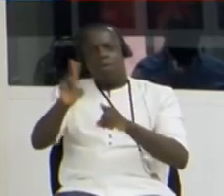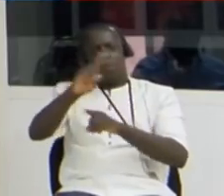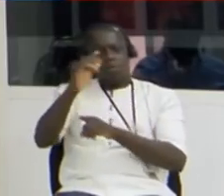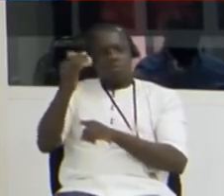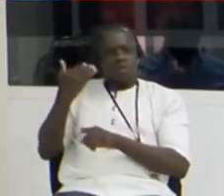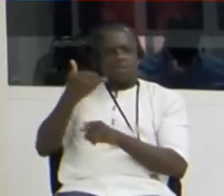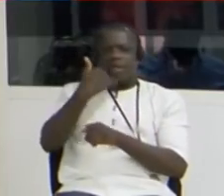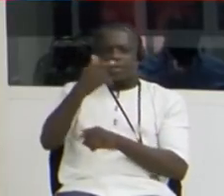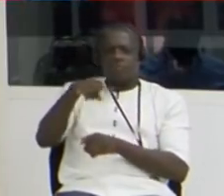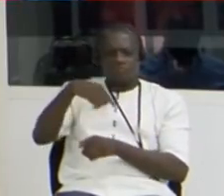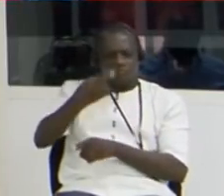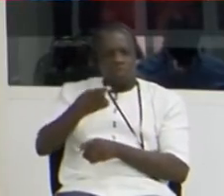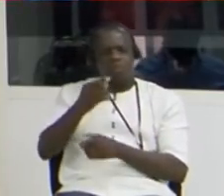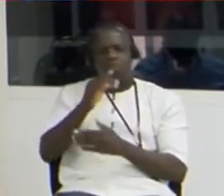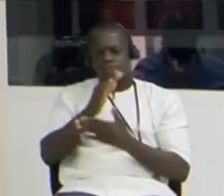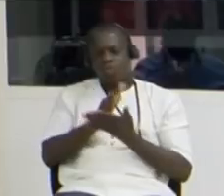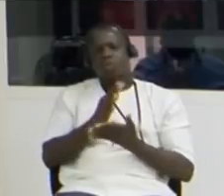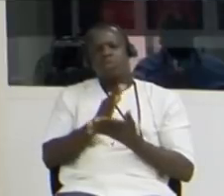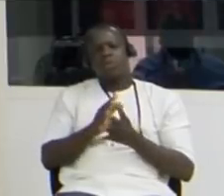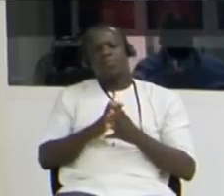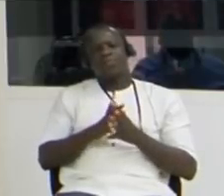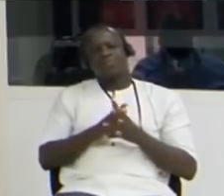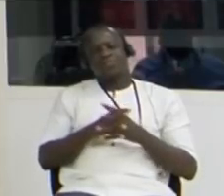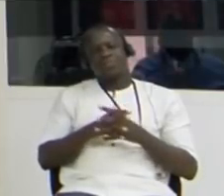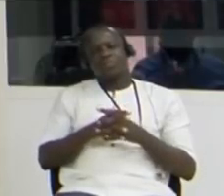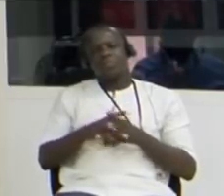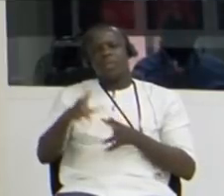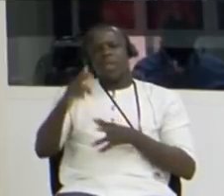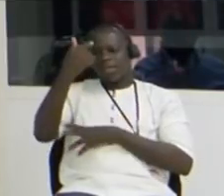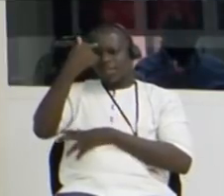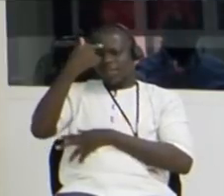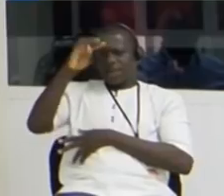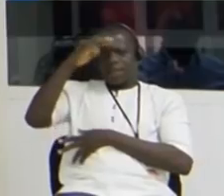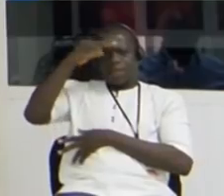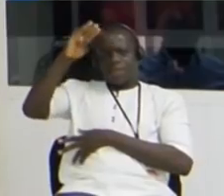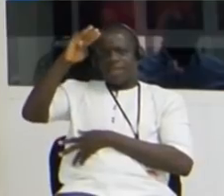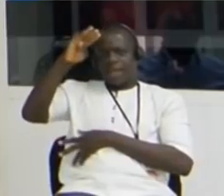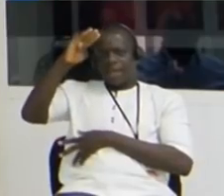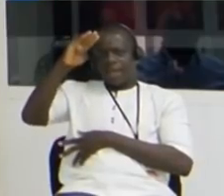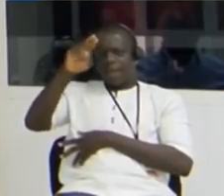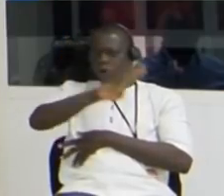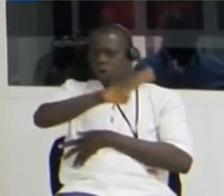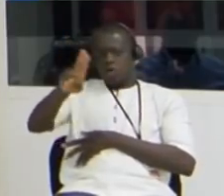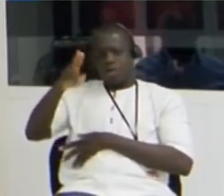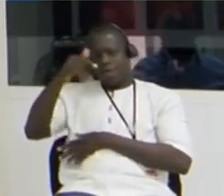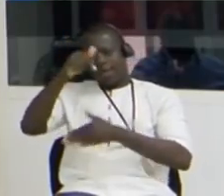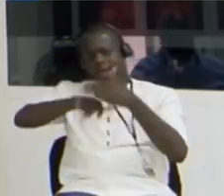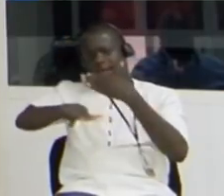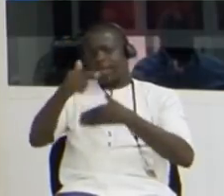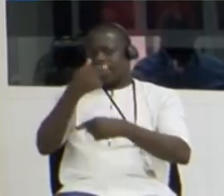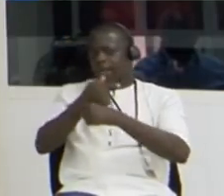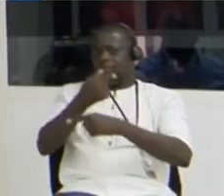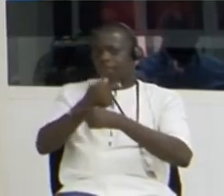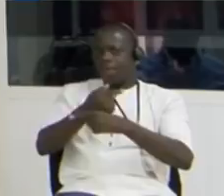asked for, and it was I think at that time the Honorable Minister was not in town, the Permanent Secretary was not in town, but it was the Deputy Permanent